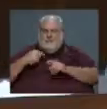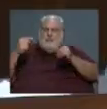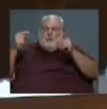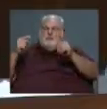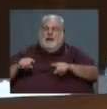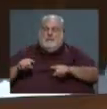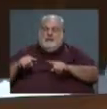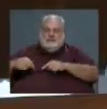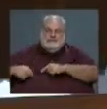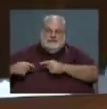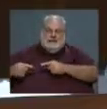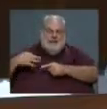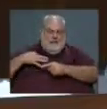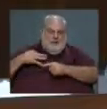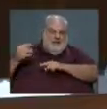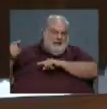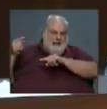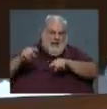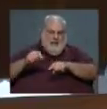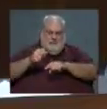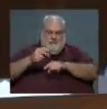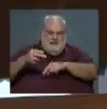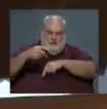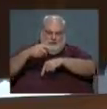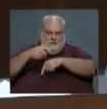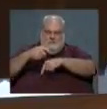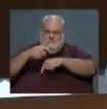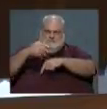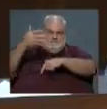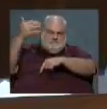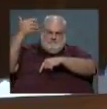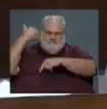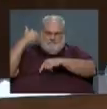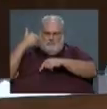since the applicant was here some time ago?